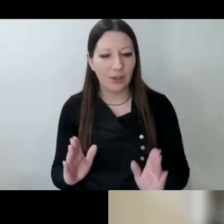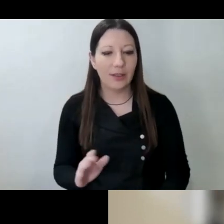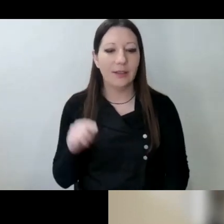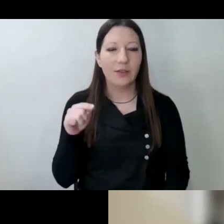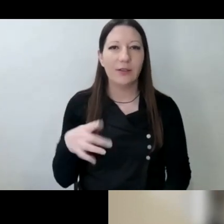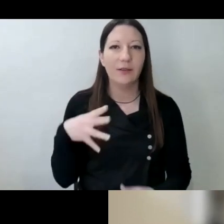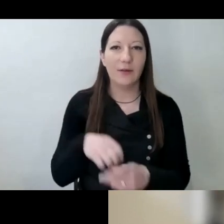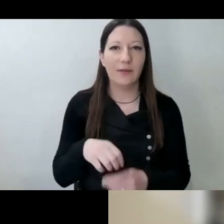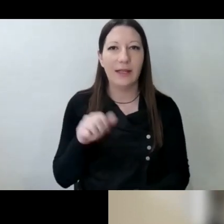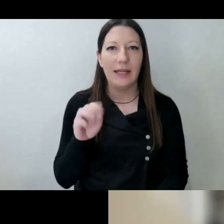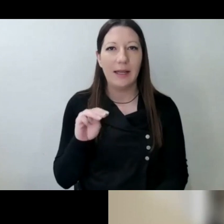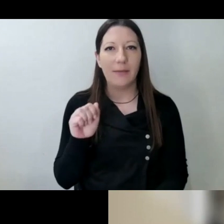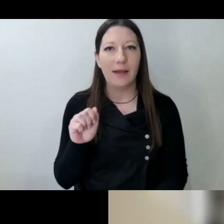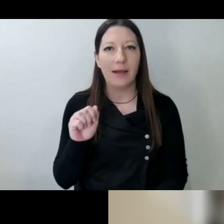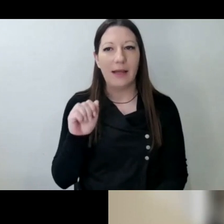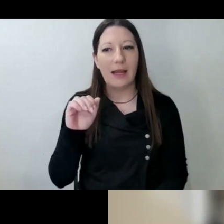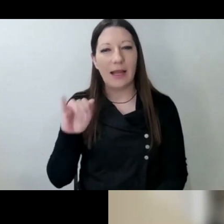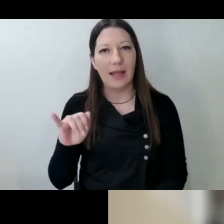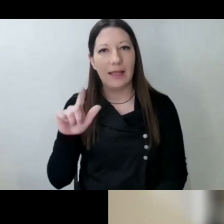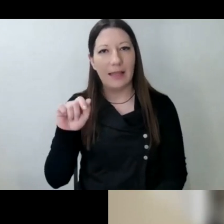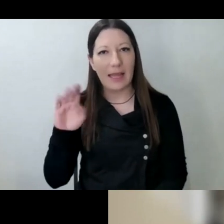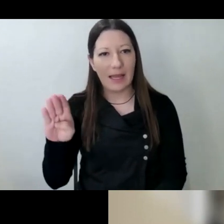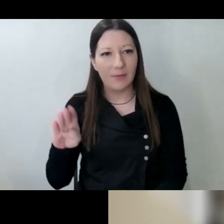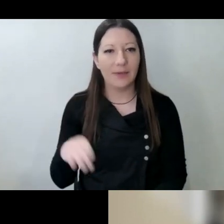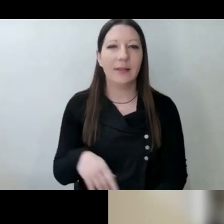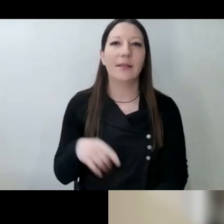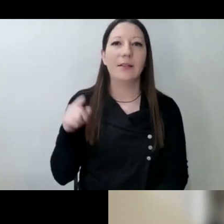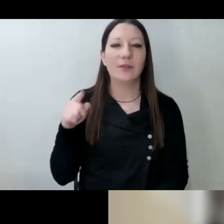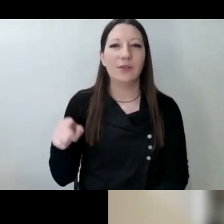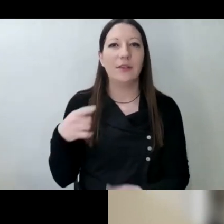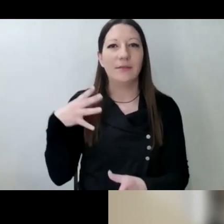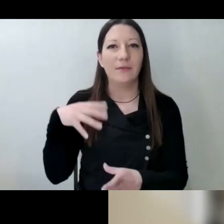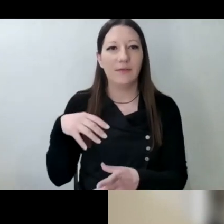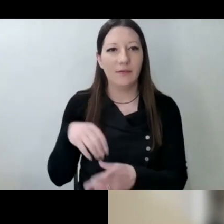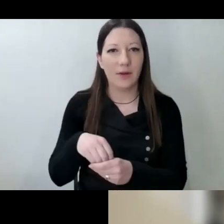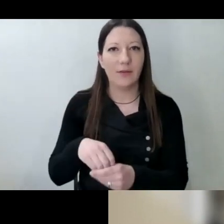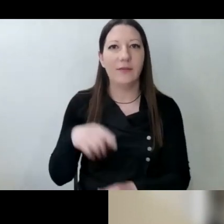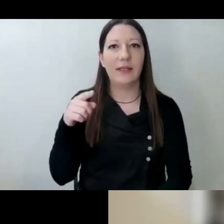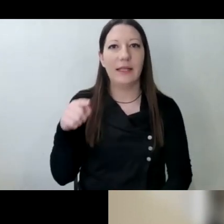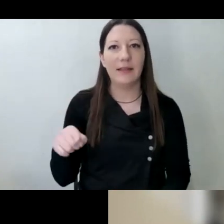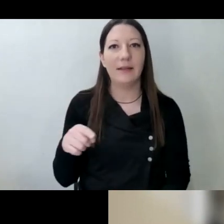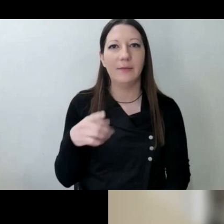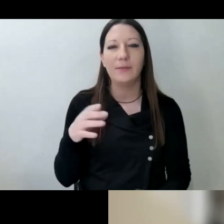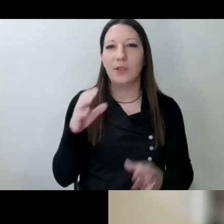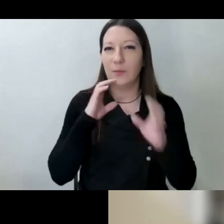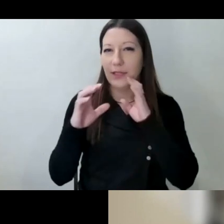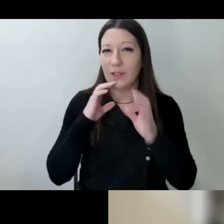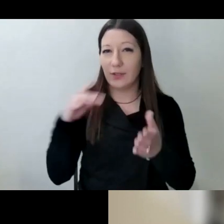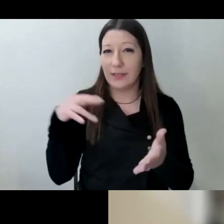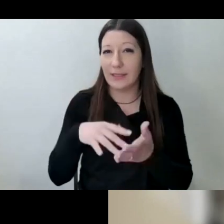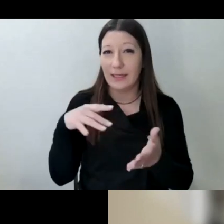the communication representative for Concordia's Communication Studies Doctoral Students Association, and work